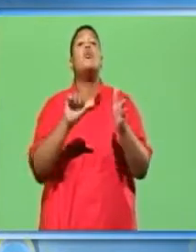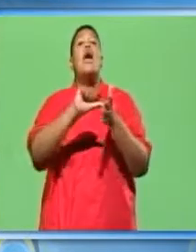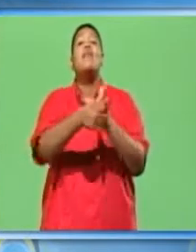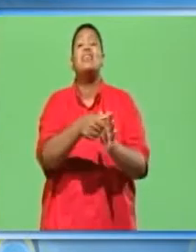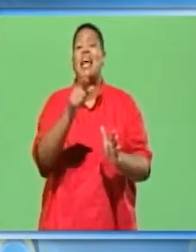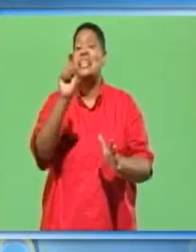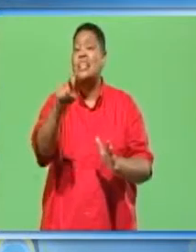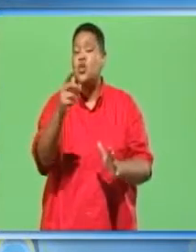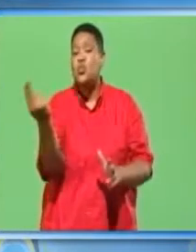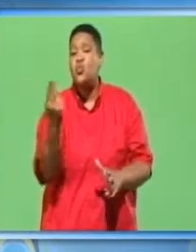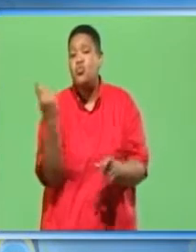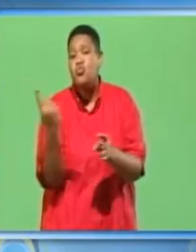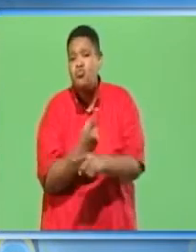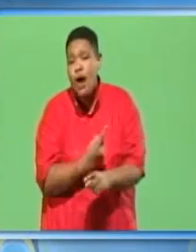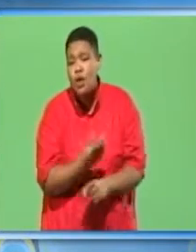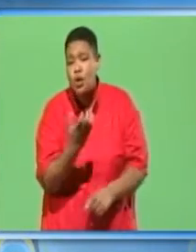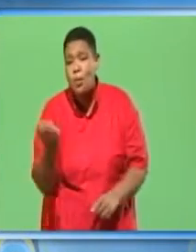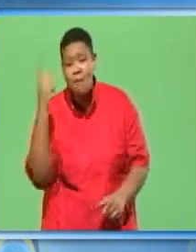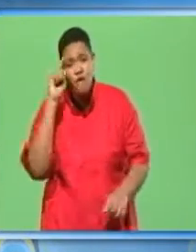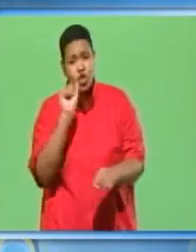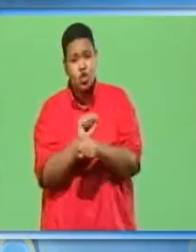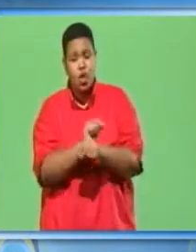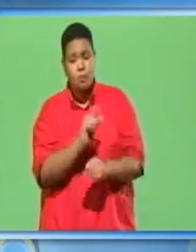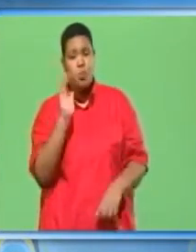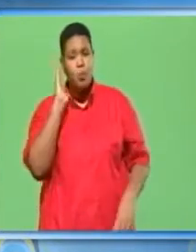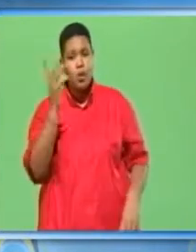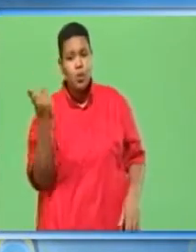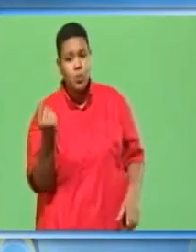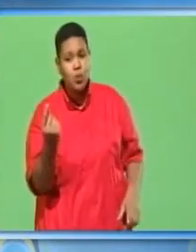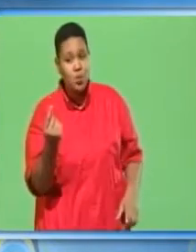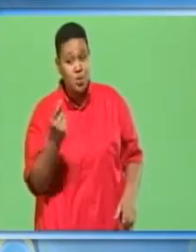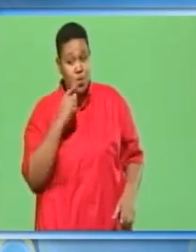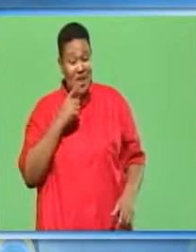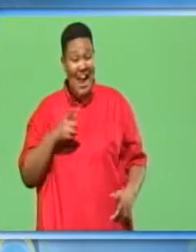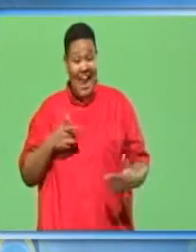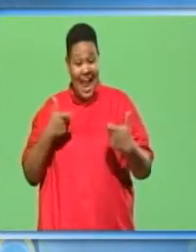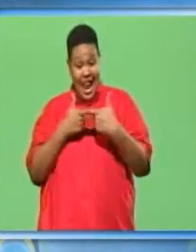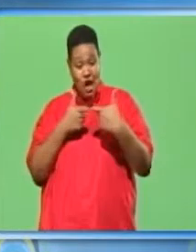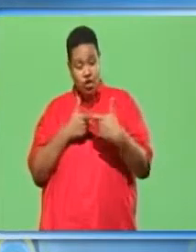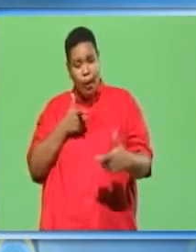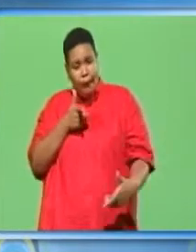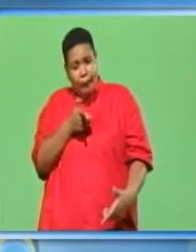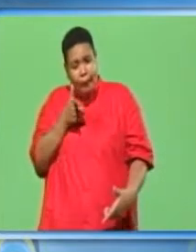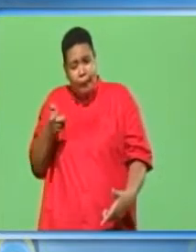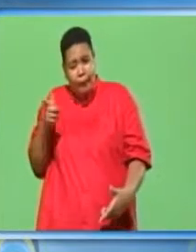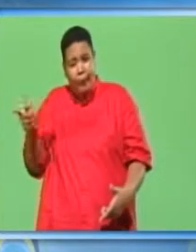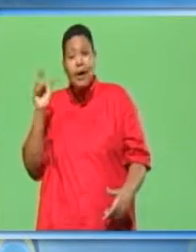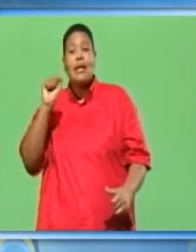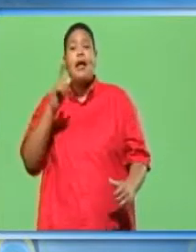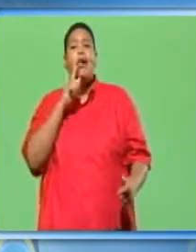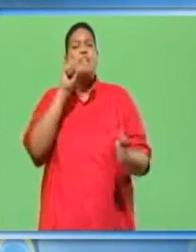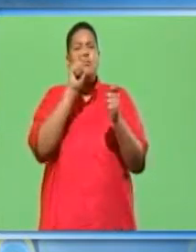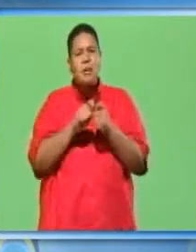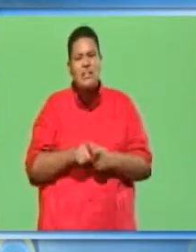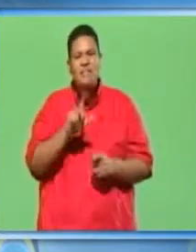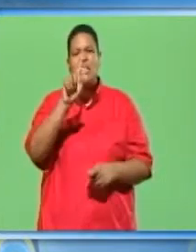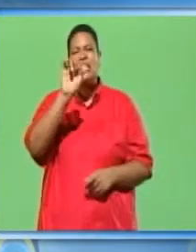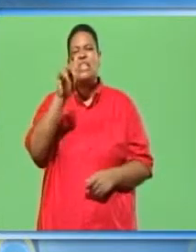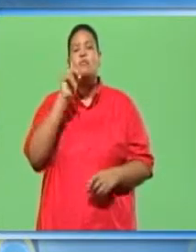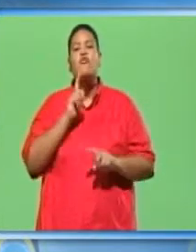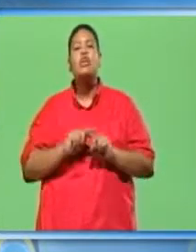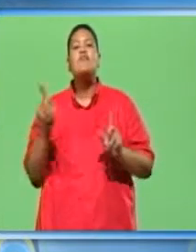choose the right tool for the job at hand. An electrical drill can also have a set of tips for different types of